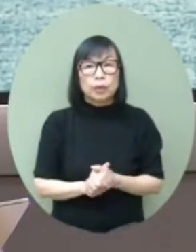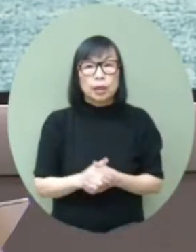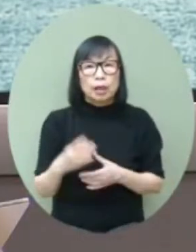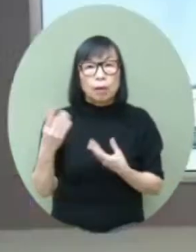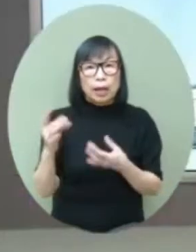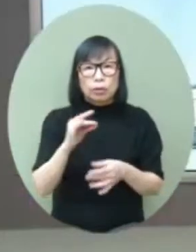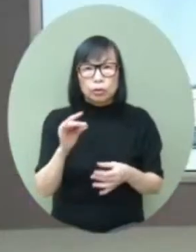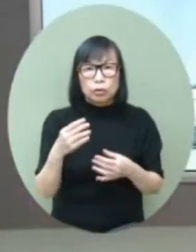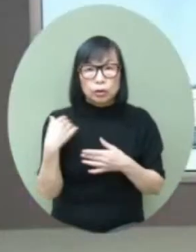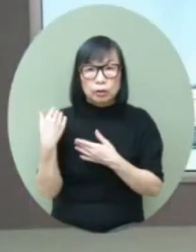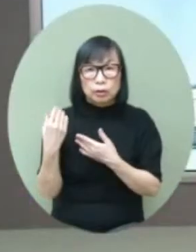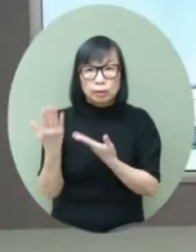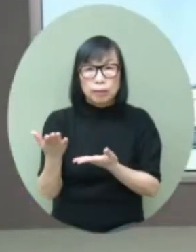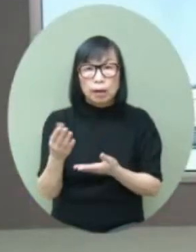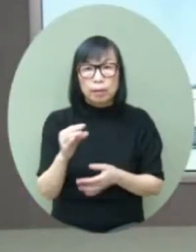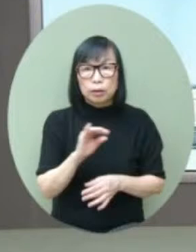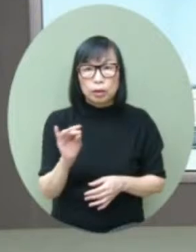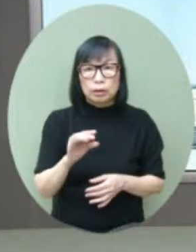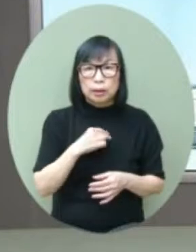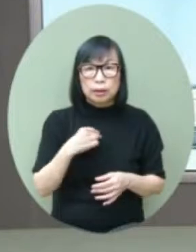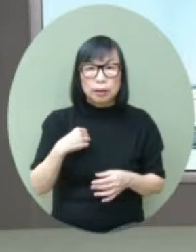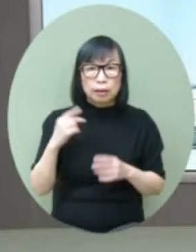the process is still ongoing.